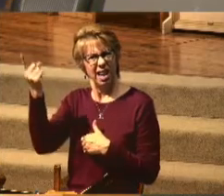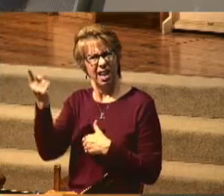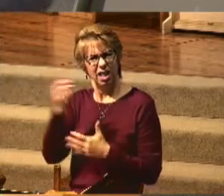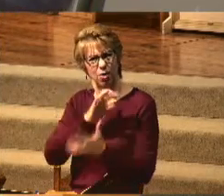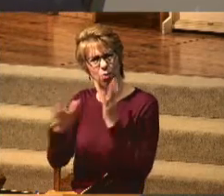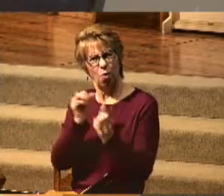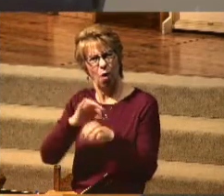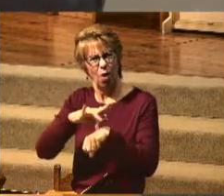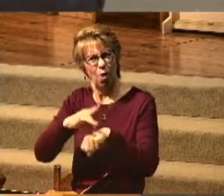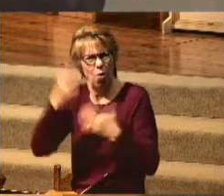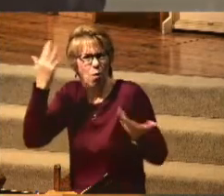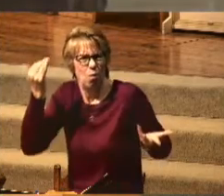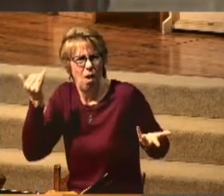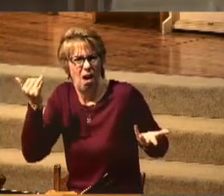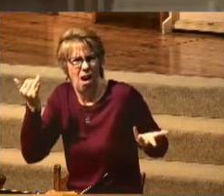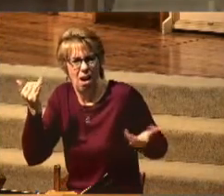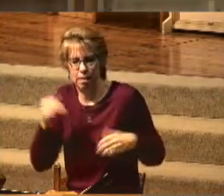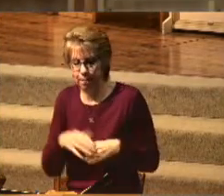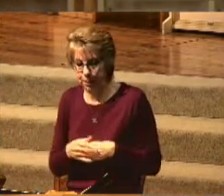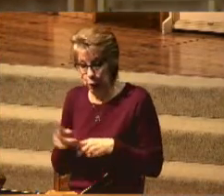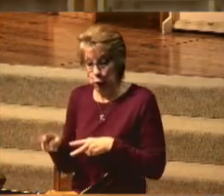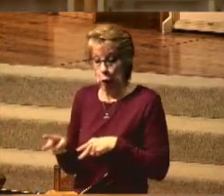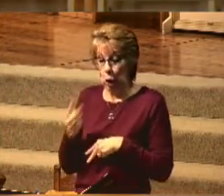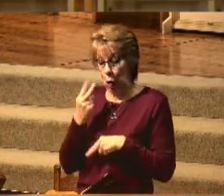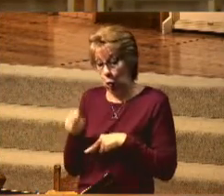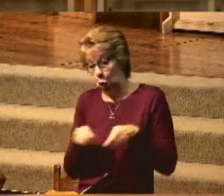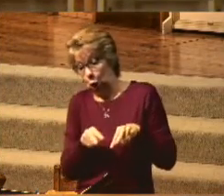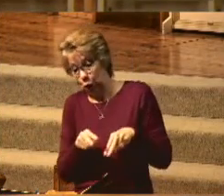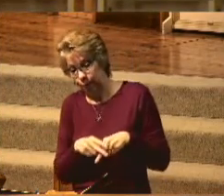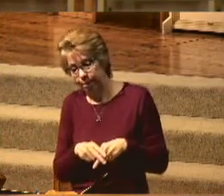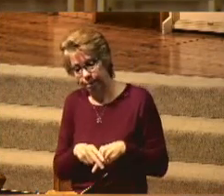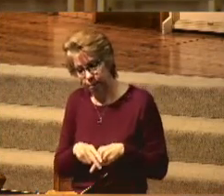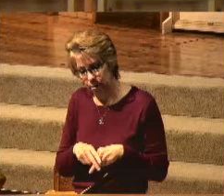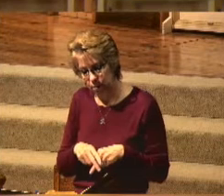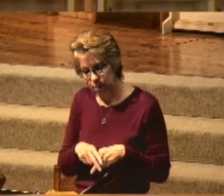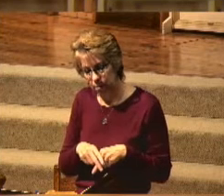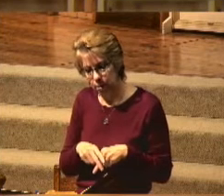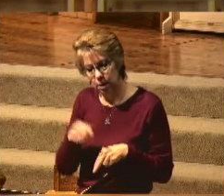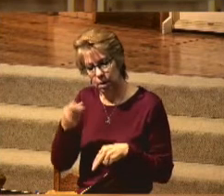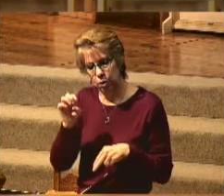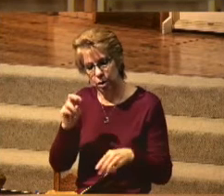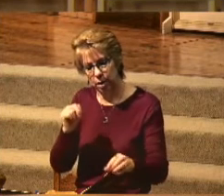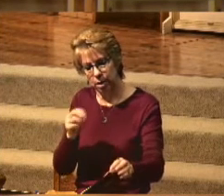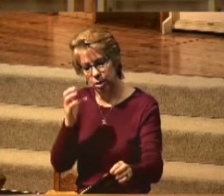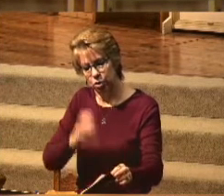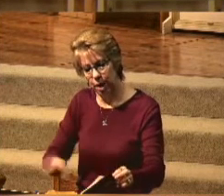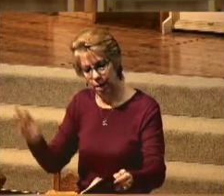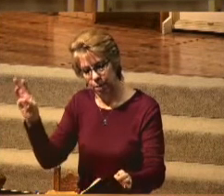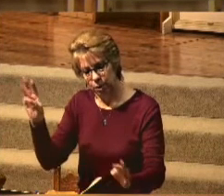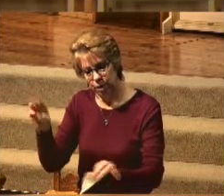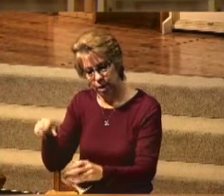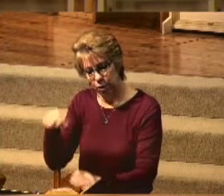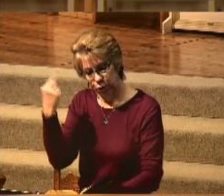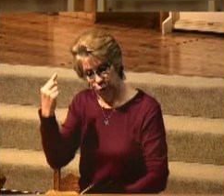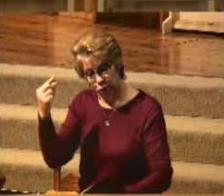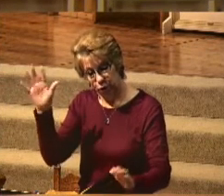that? Well, if you look back over one place, it's in Genesis chapter 6 and verse